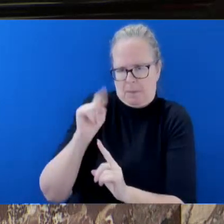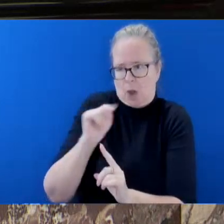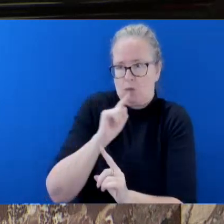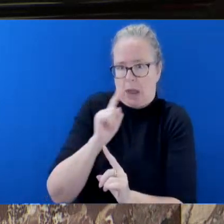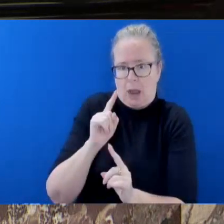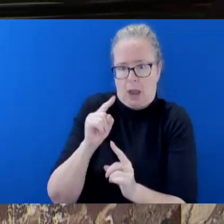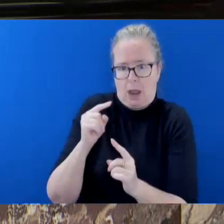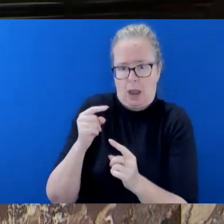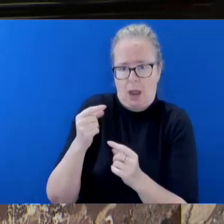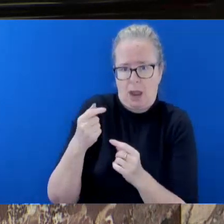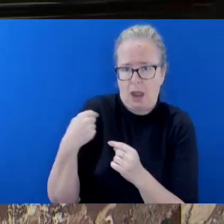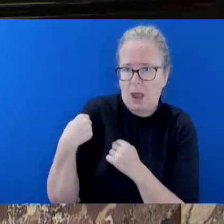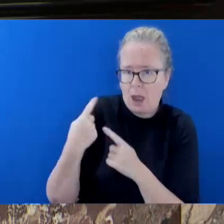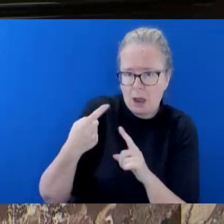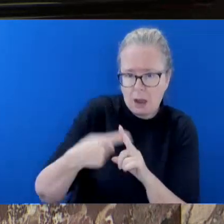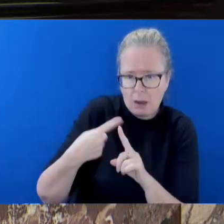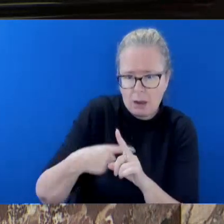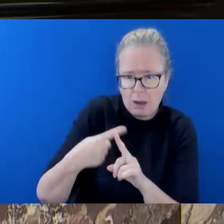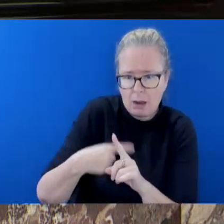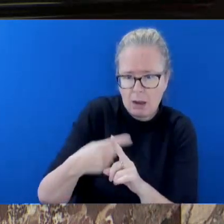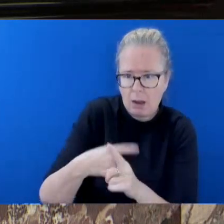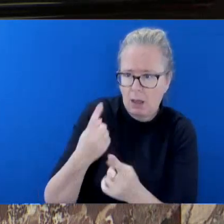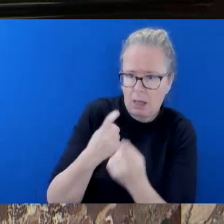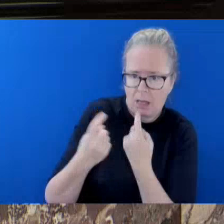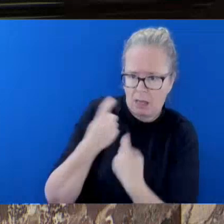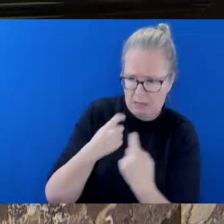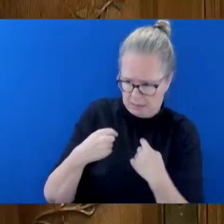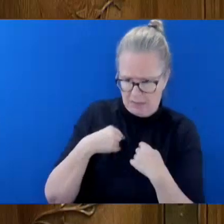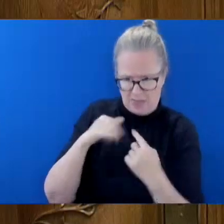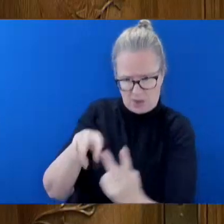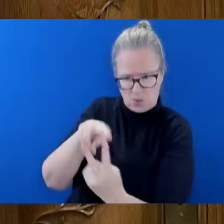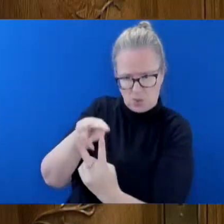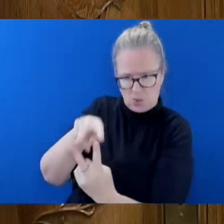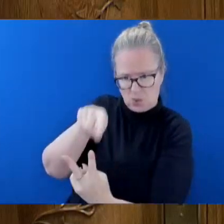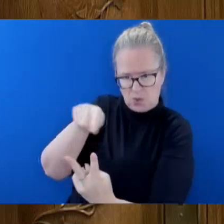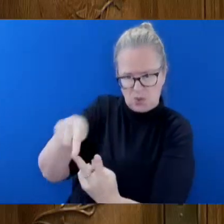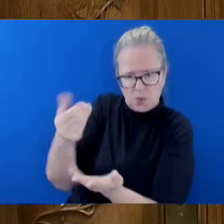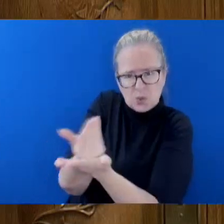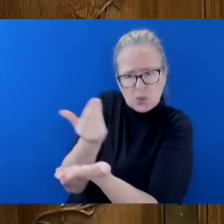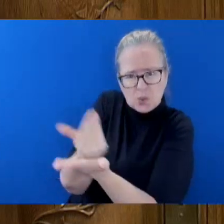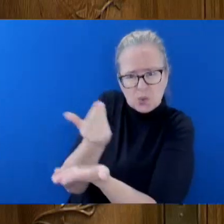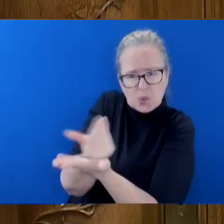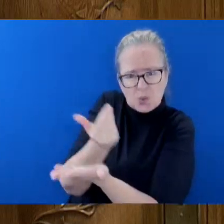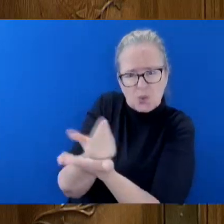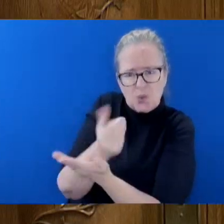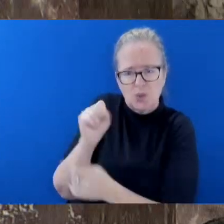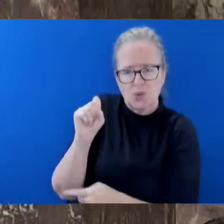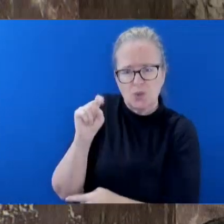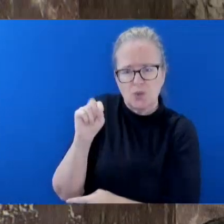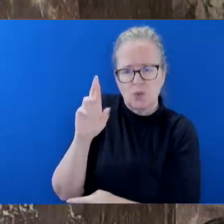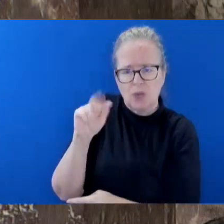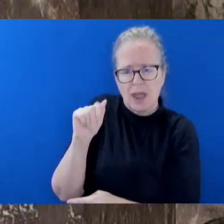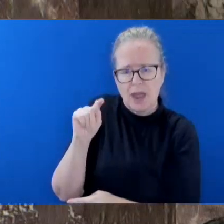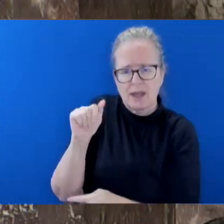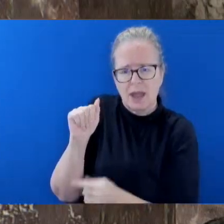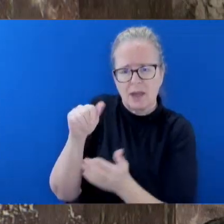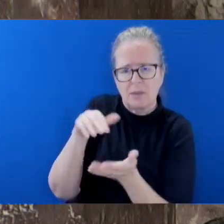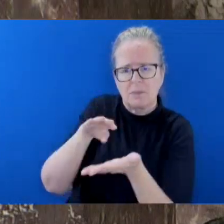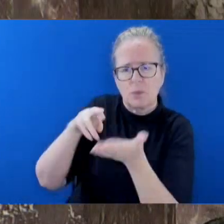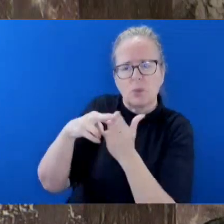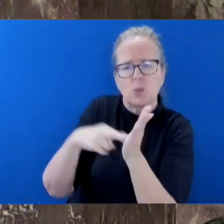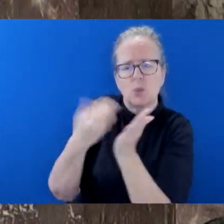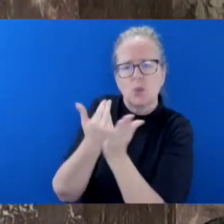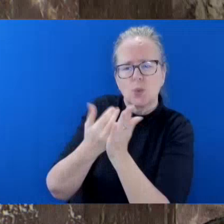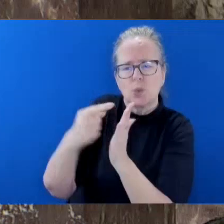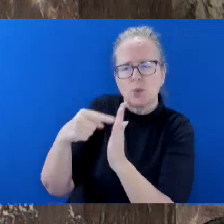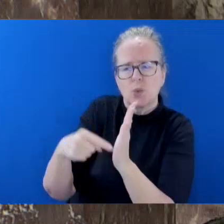and Sunrise Ridge be exempted from the new strata rules? Minister of Housing. Thank you, Honourable Speaker, and thank the member